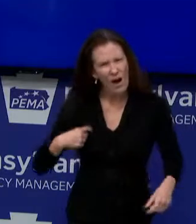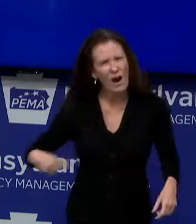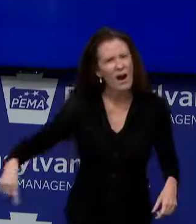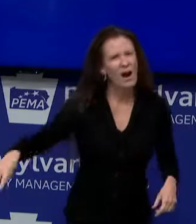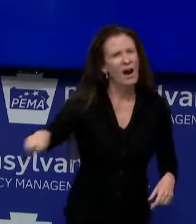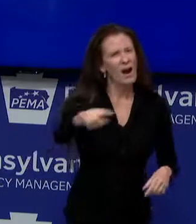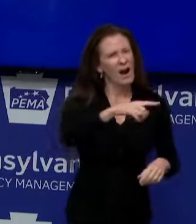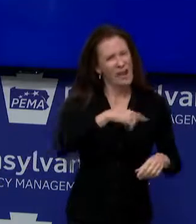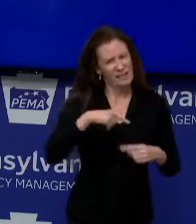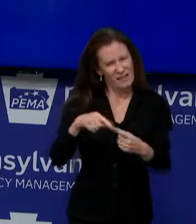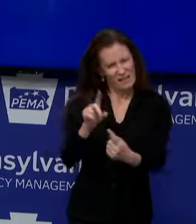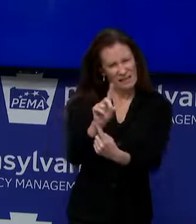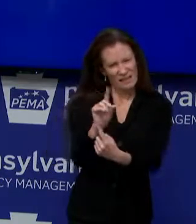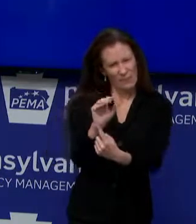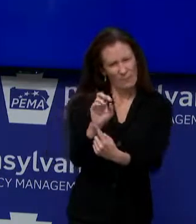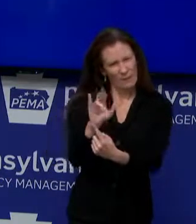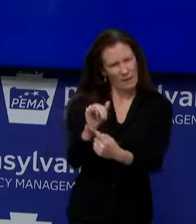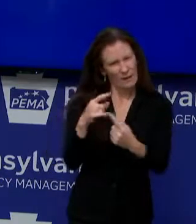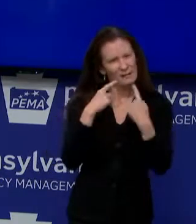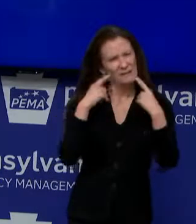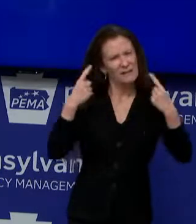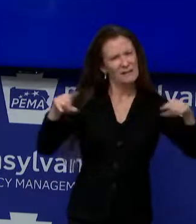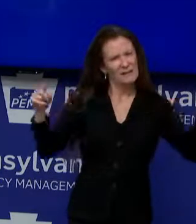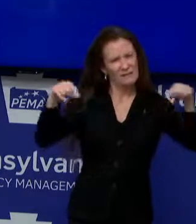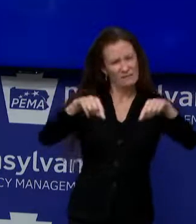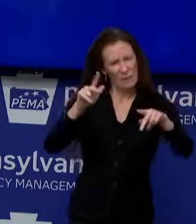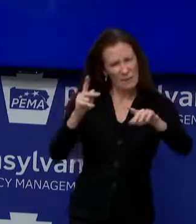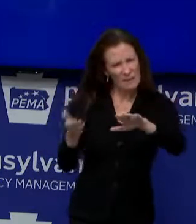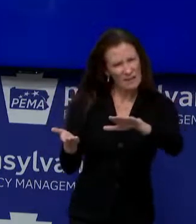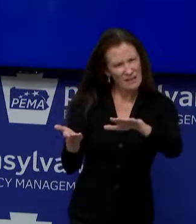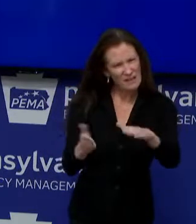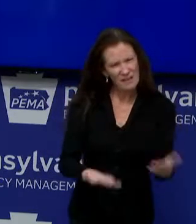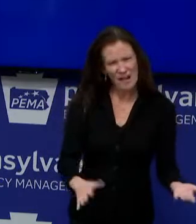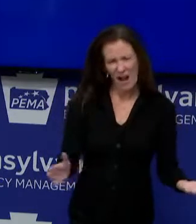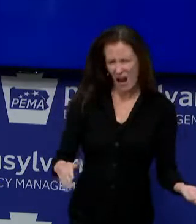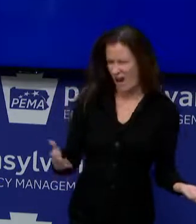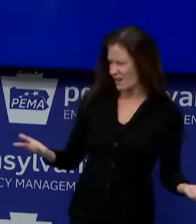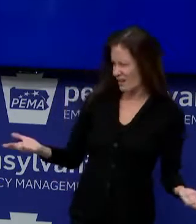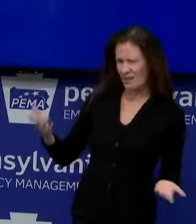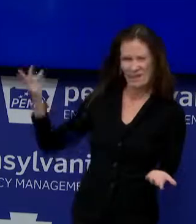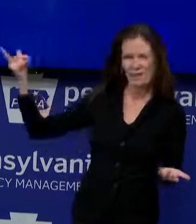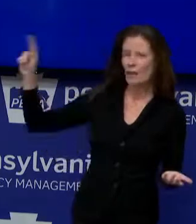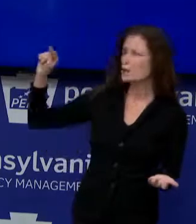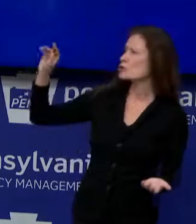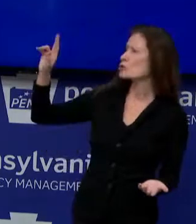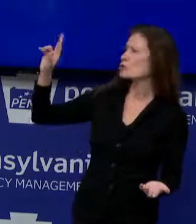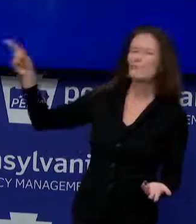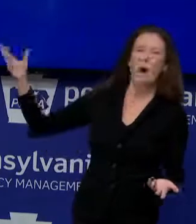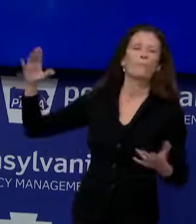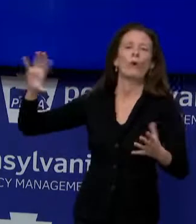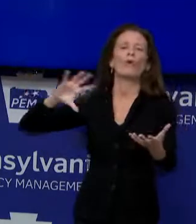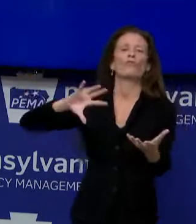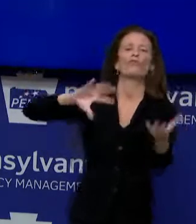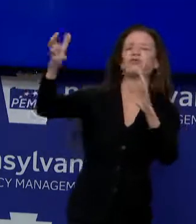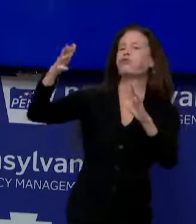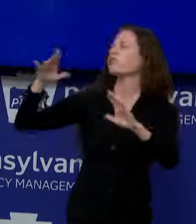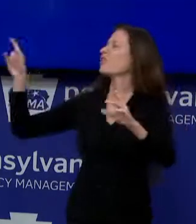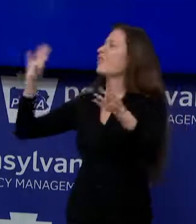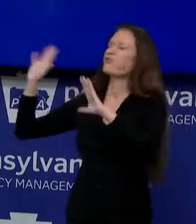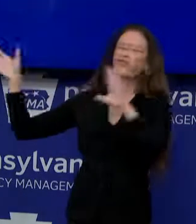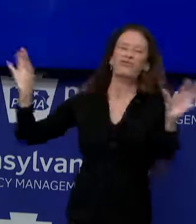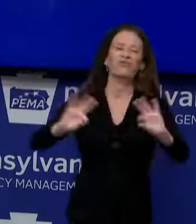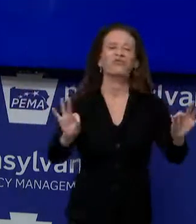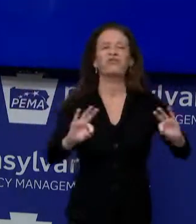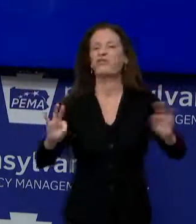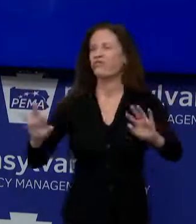dead shall not have died in vain, that this nation under God shall have a new birth of freedom, and that government